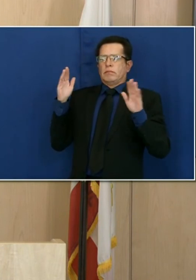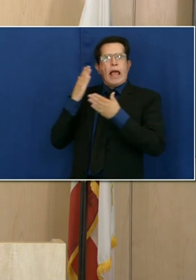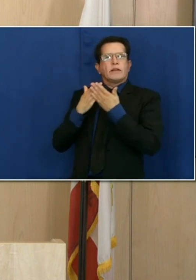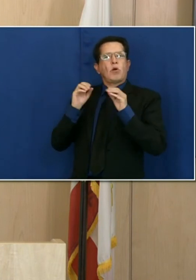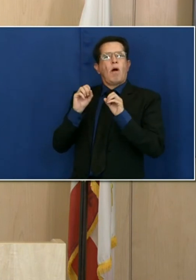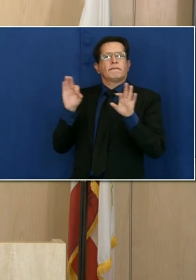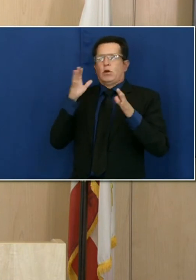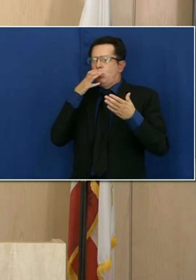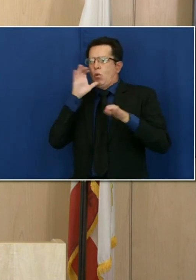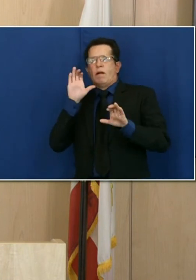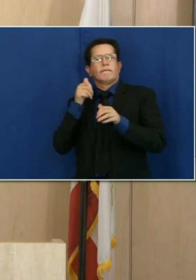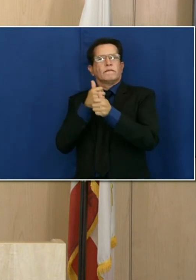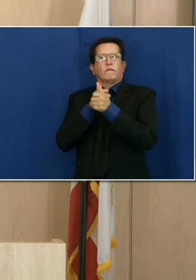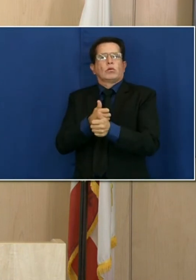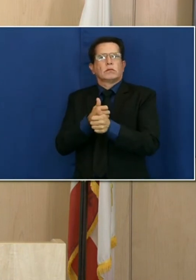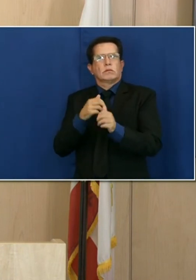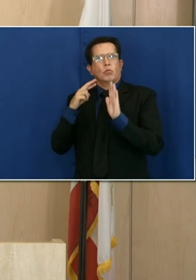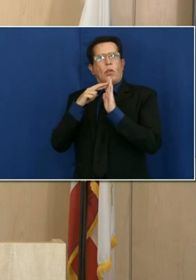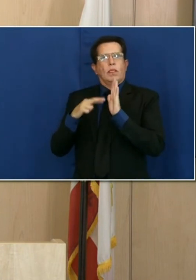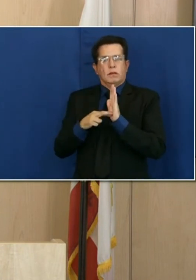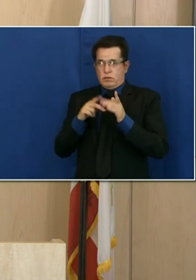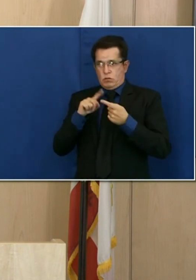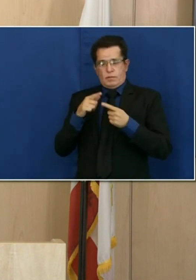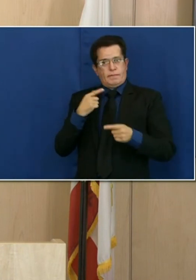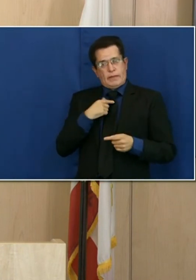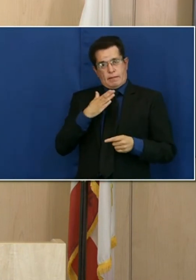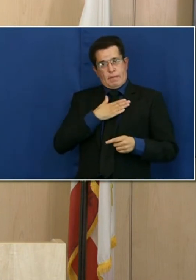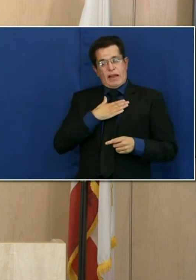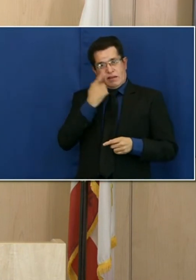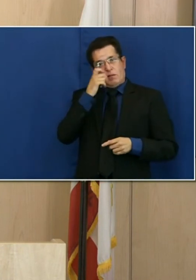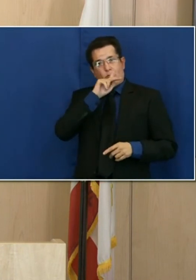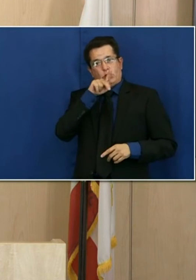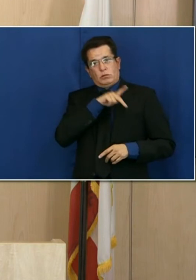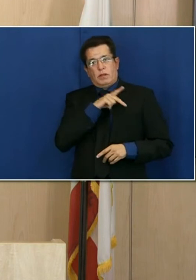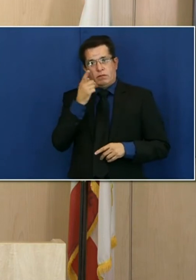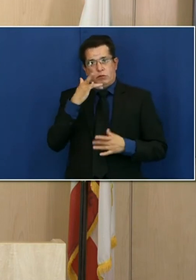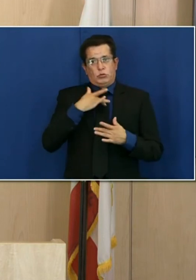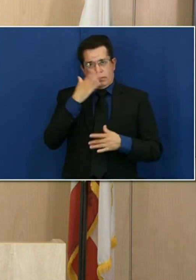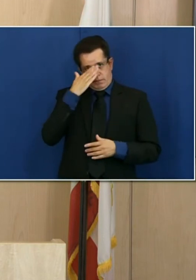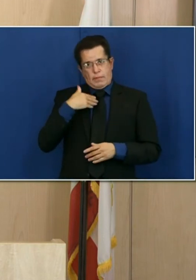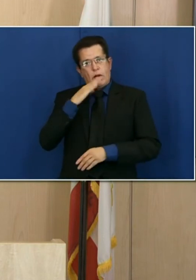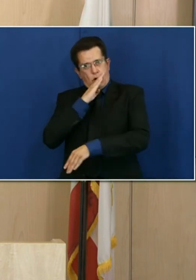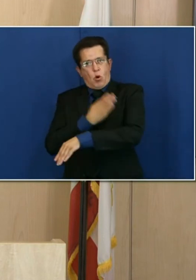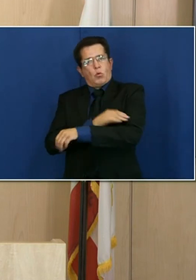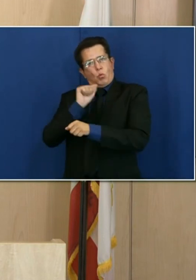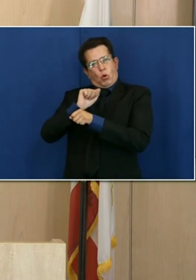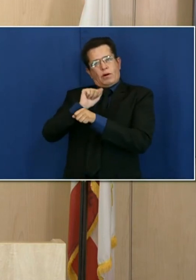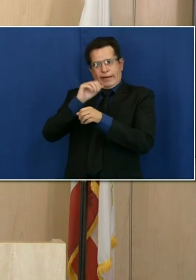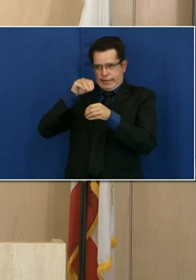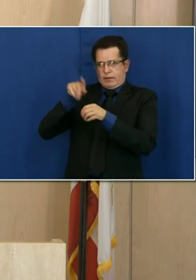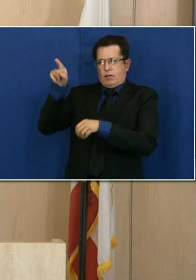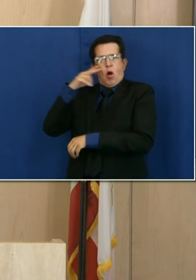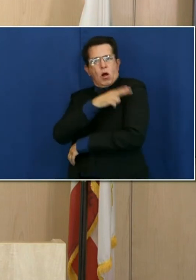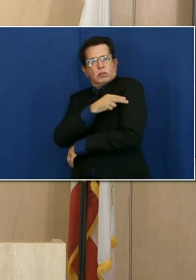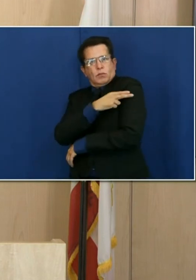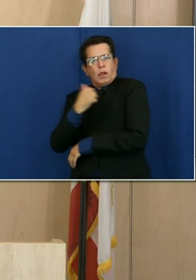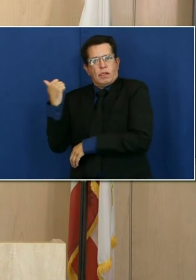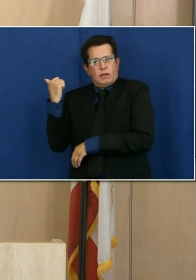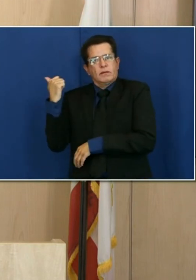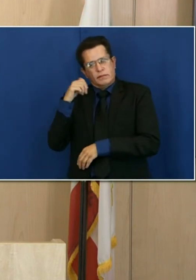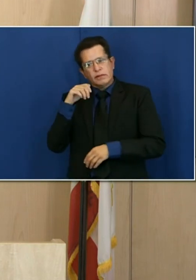not enforcing? And I will add, to me, this is personal. My daughter works in a COVID ward at a hospital that's running out of personal